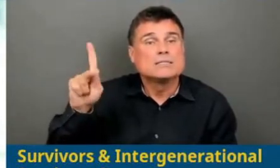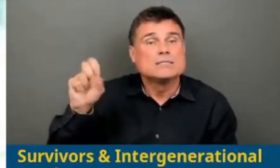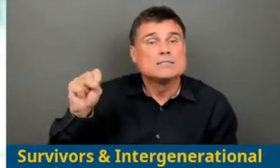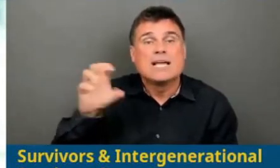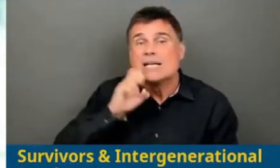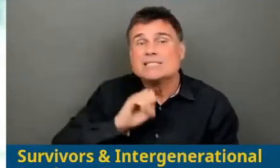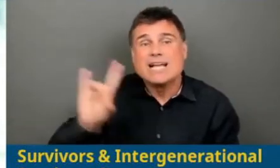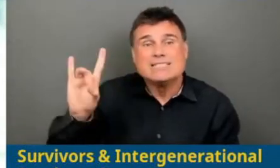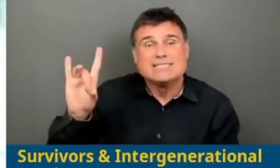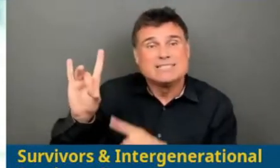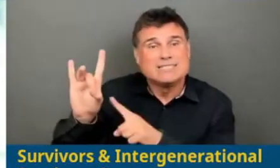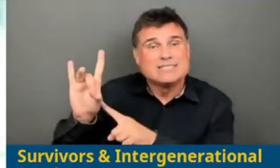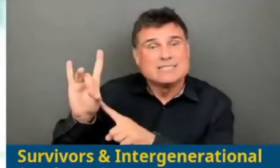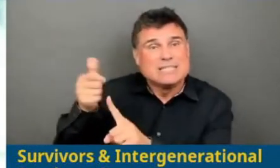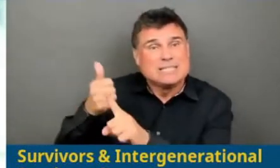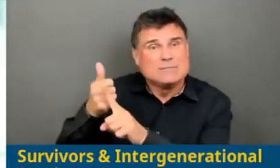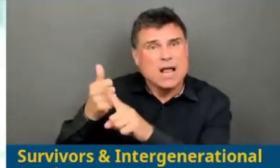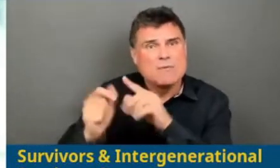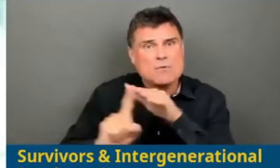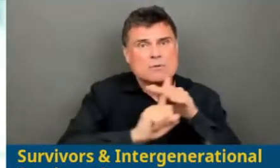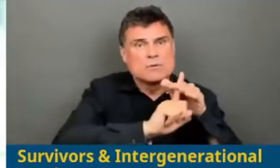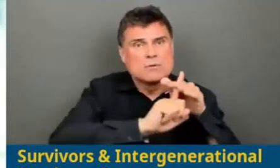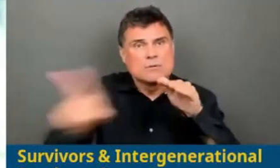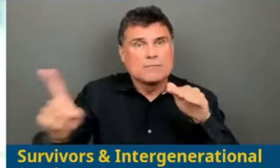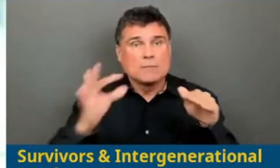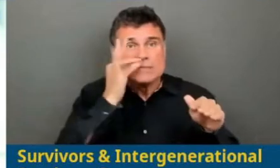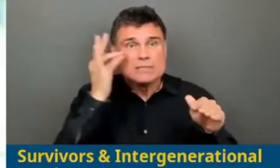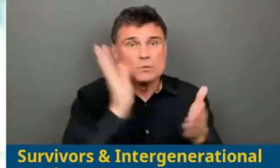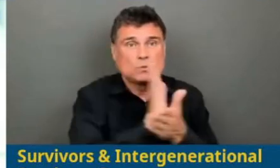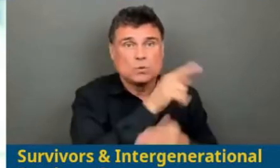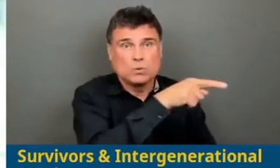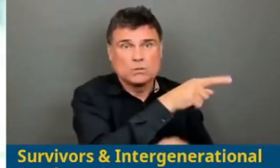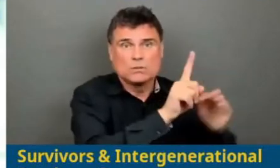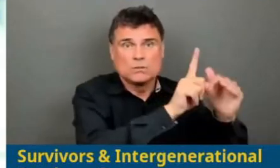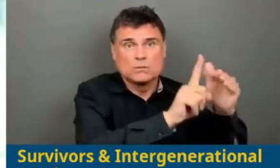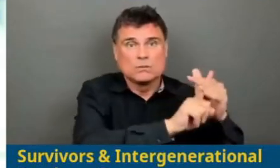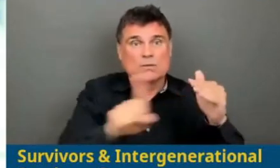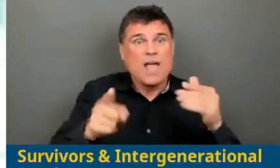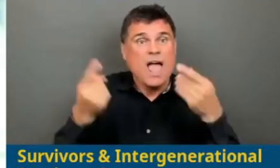ran away from the residential school and froze to death.